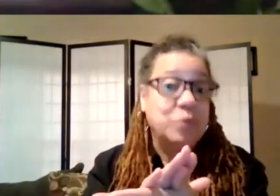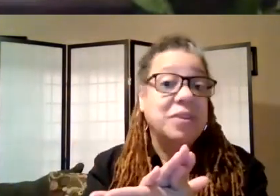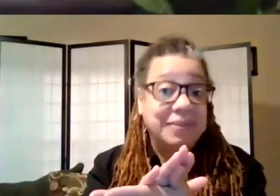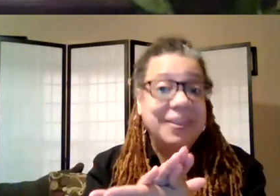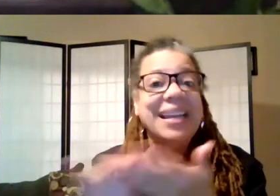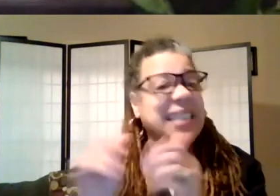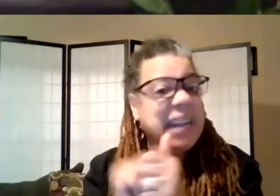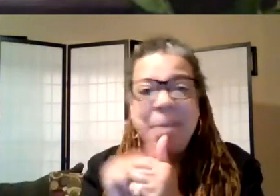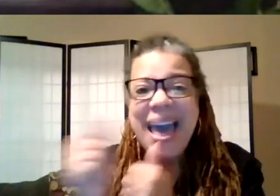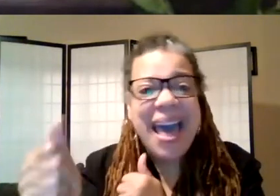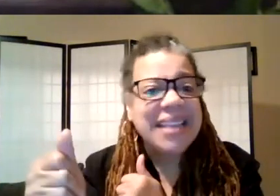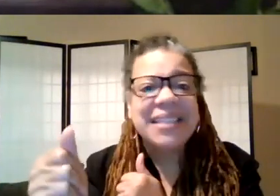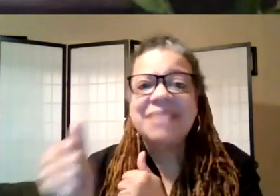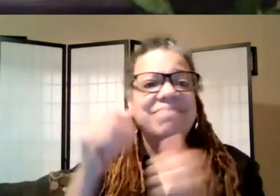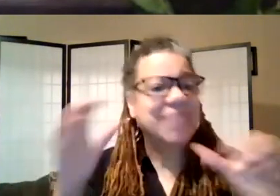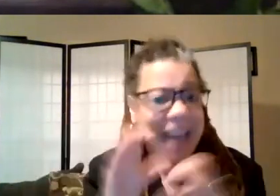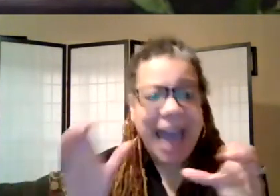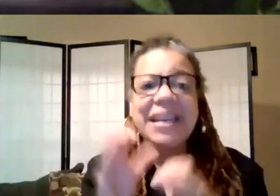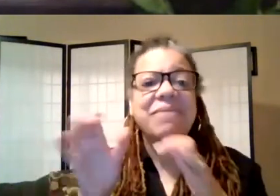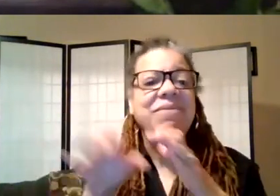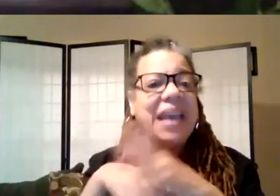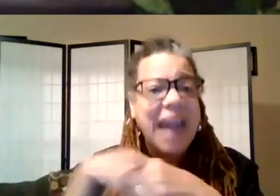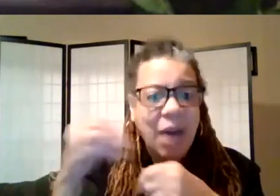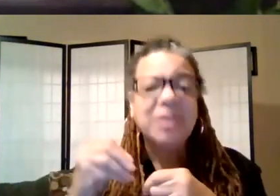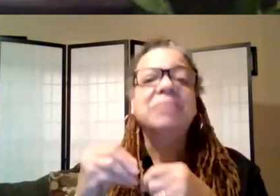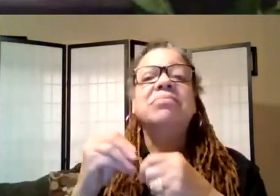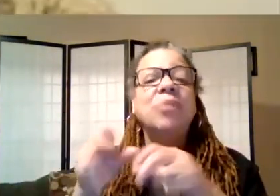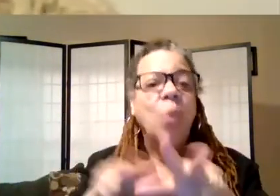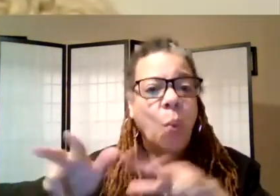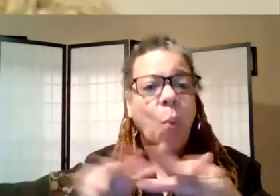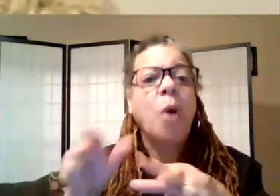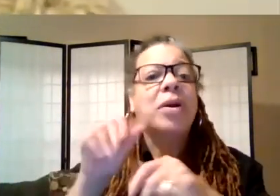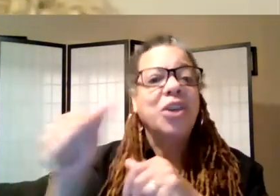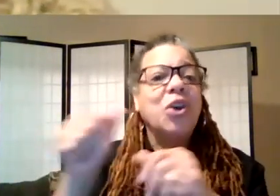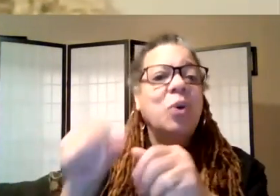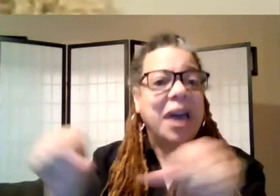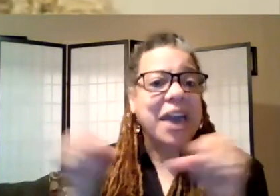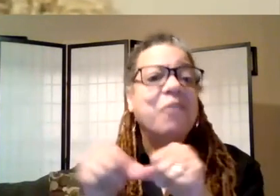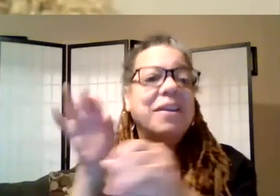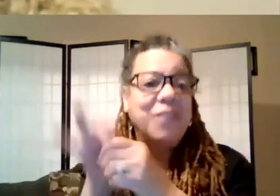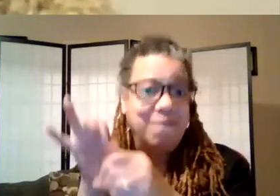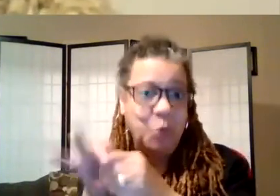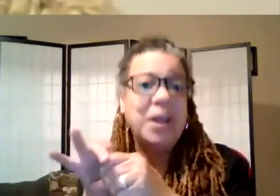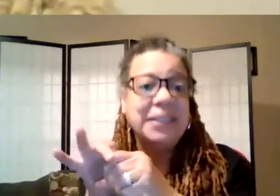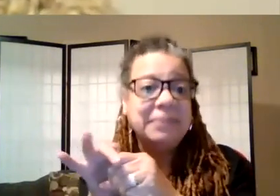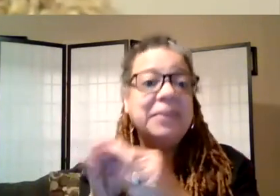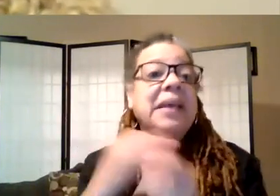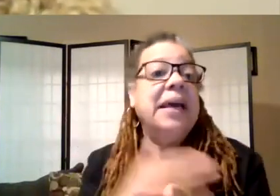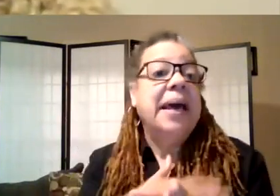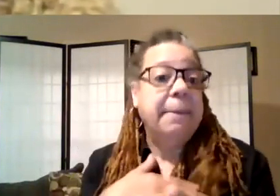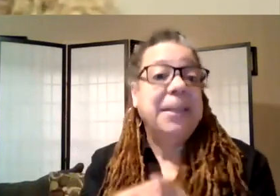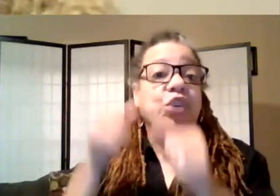thing passed. Get active, get out there, walk your precincts. Definitely, and please follow us on socials, and please repost